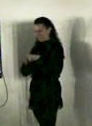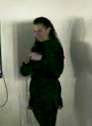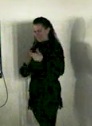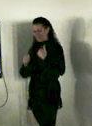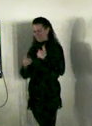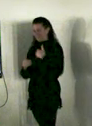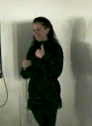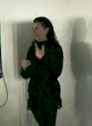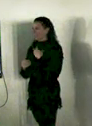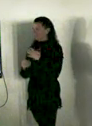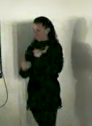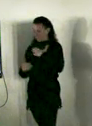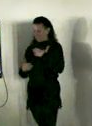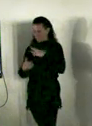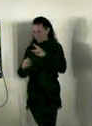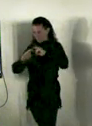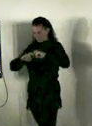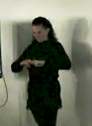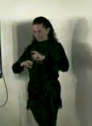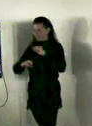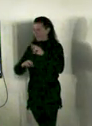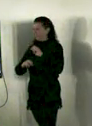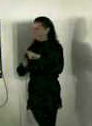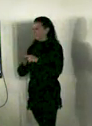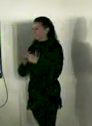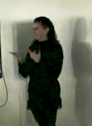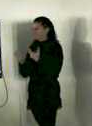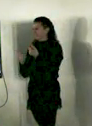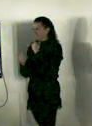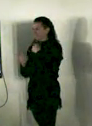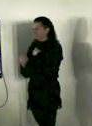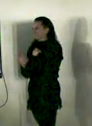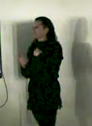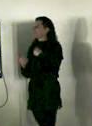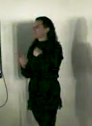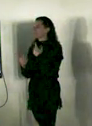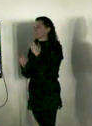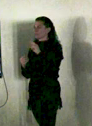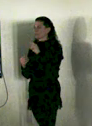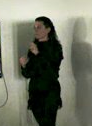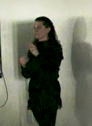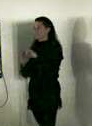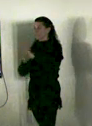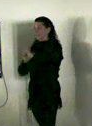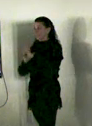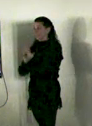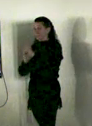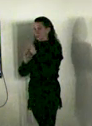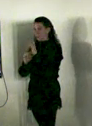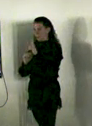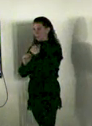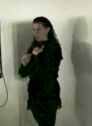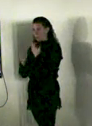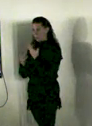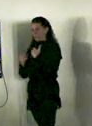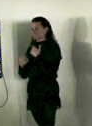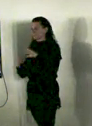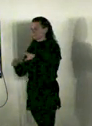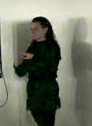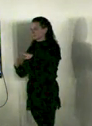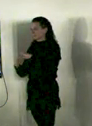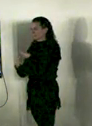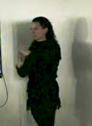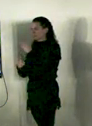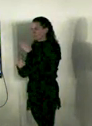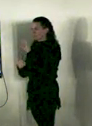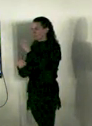I was. The most important, like, racial identification tool I had was the Crayola box, because I knew I wasn't white, I knew I